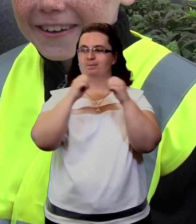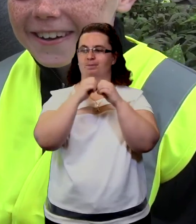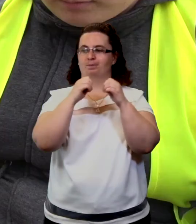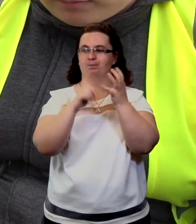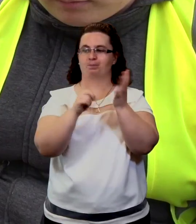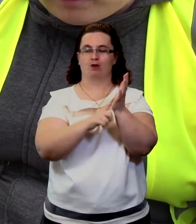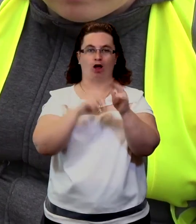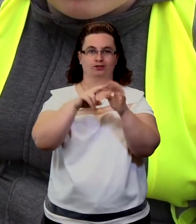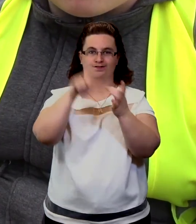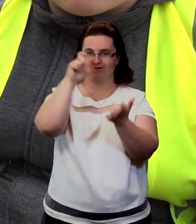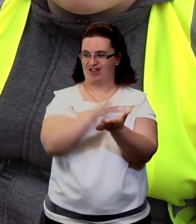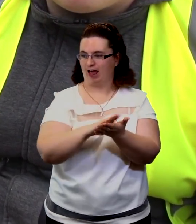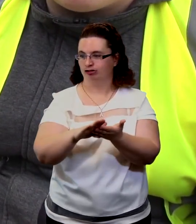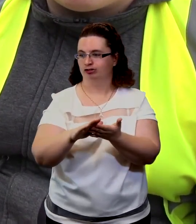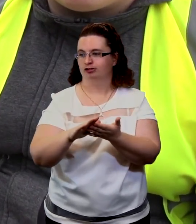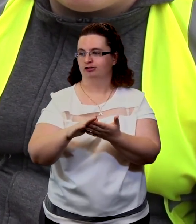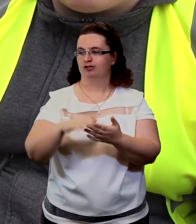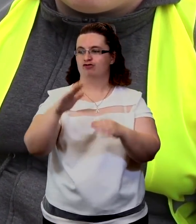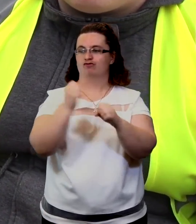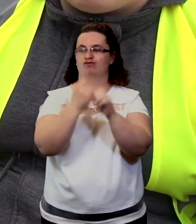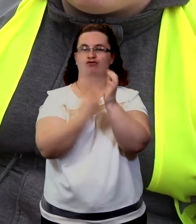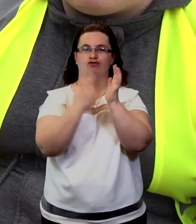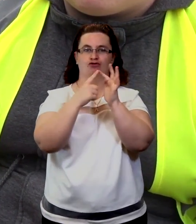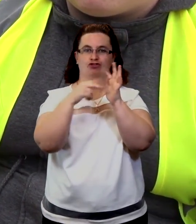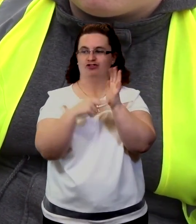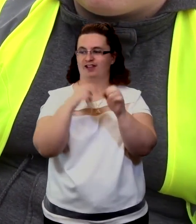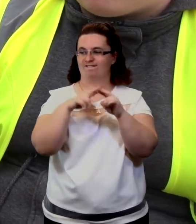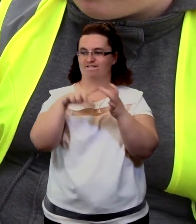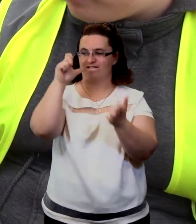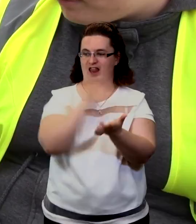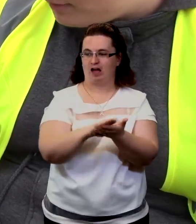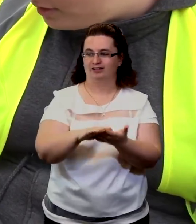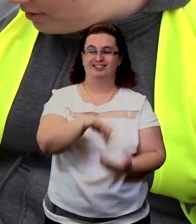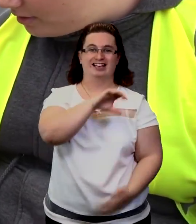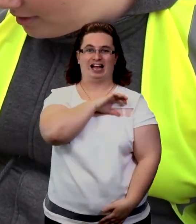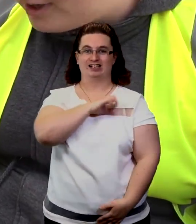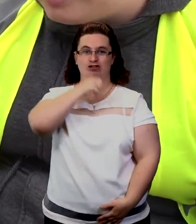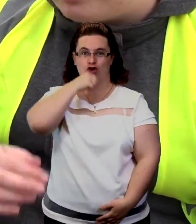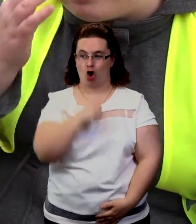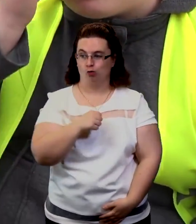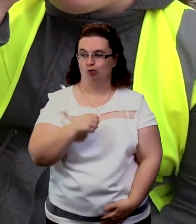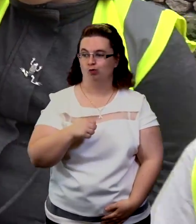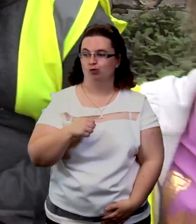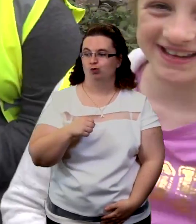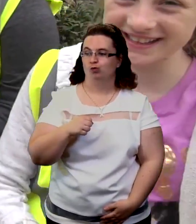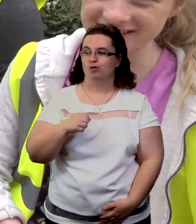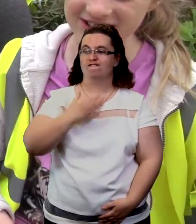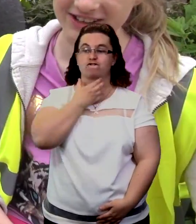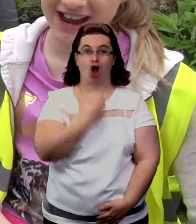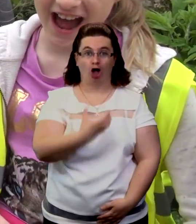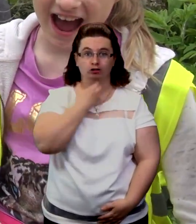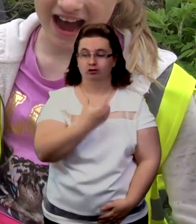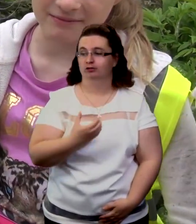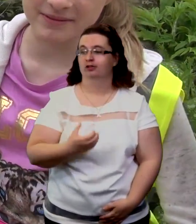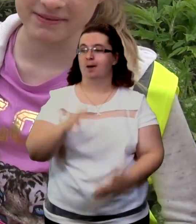hippies. And we've been looking at different types of birds. Me badge! Oh. And we've been